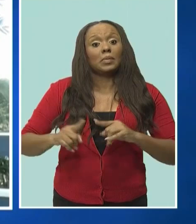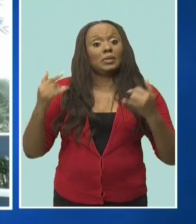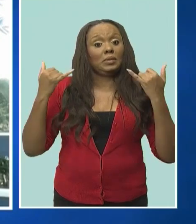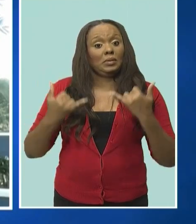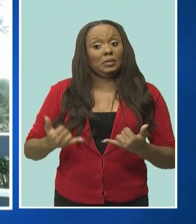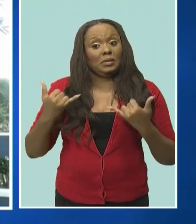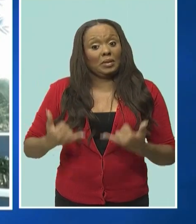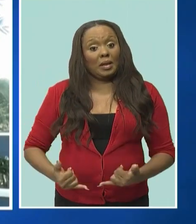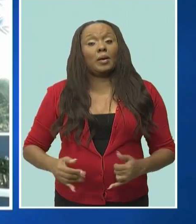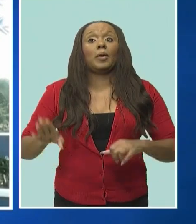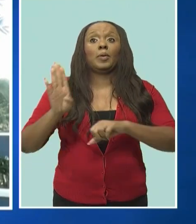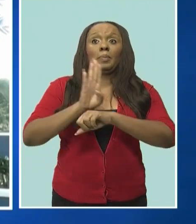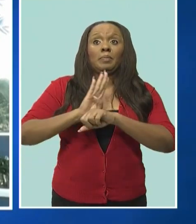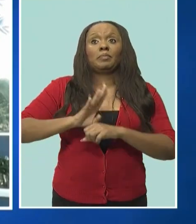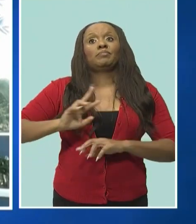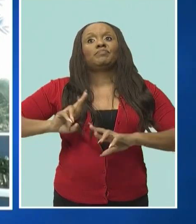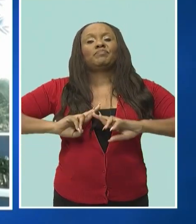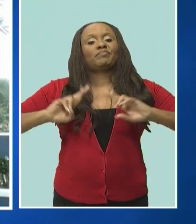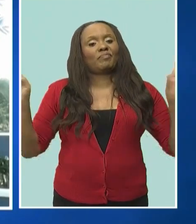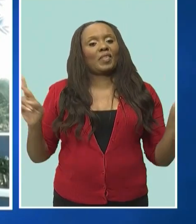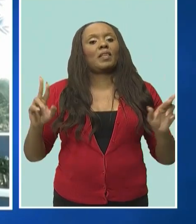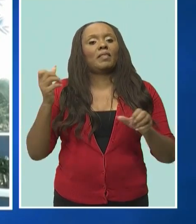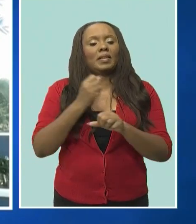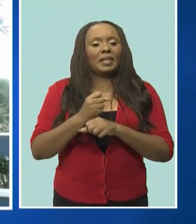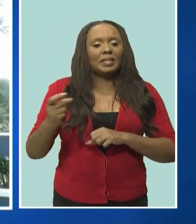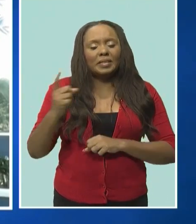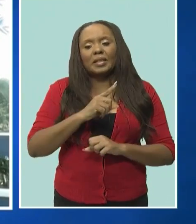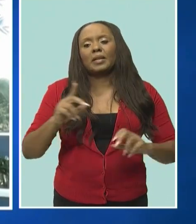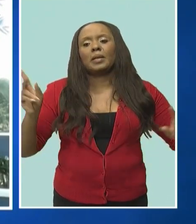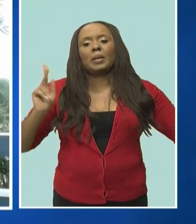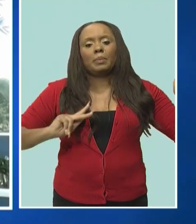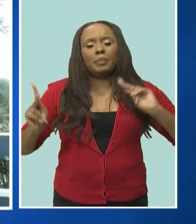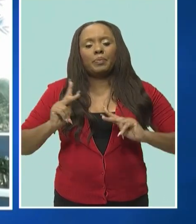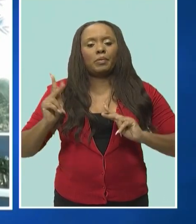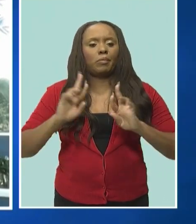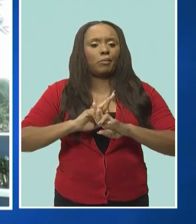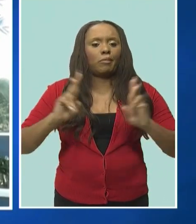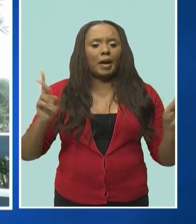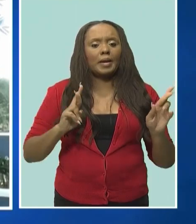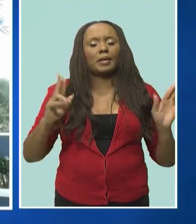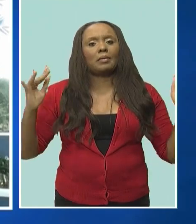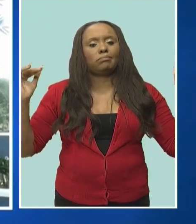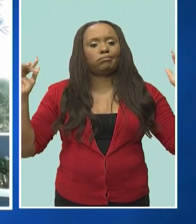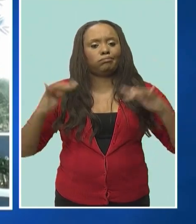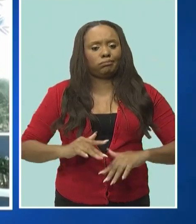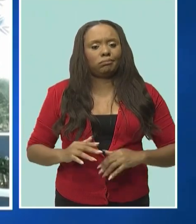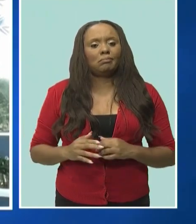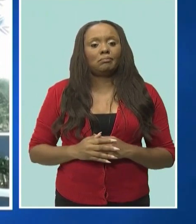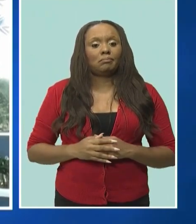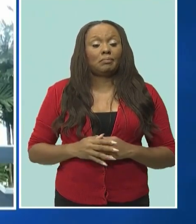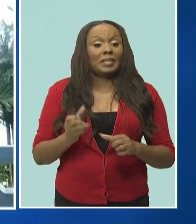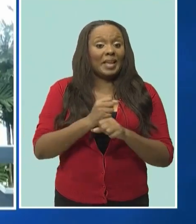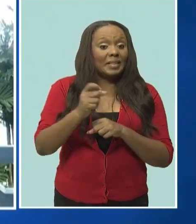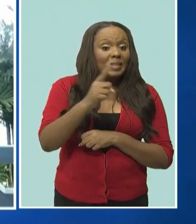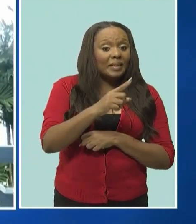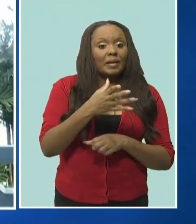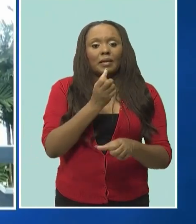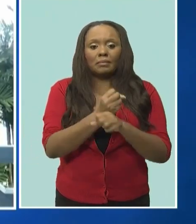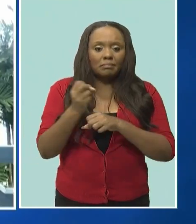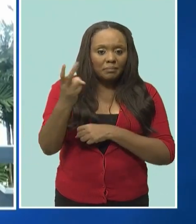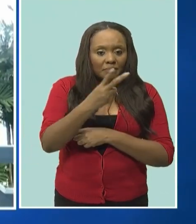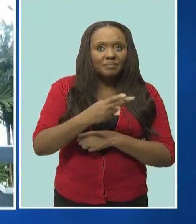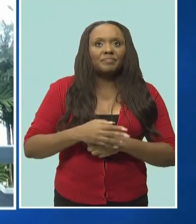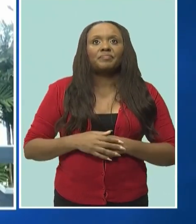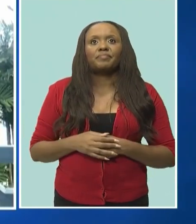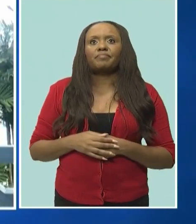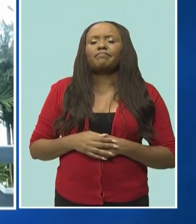very favorably going into 23 and especially into 24 and beyond. Okay, so we're looking forward. Okay,